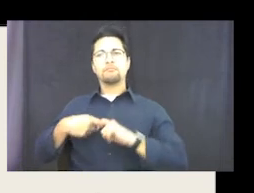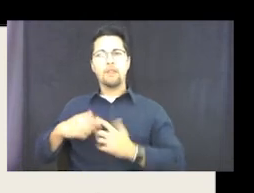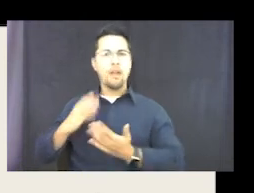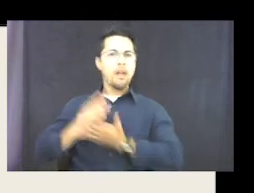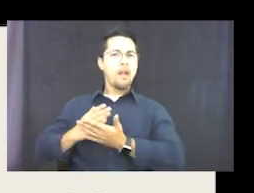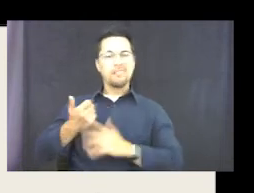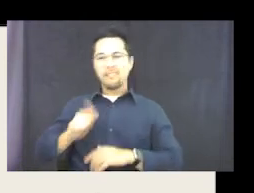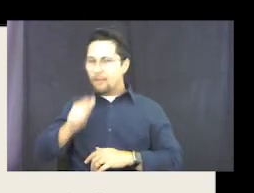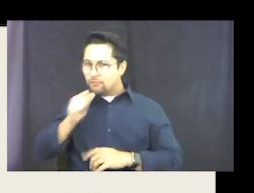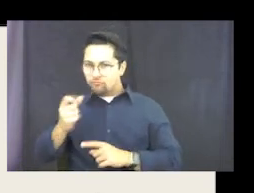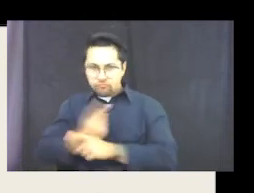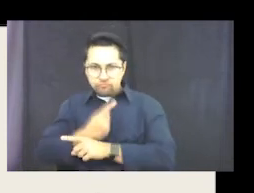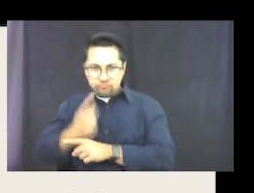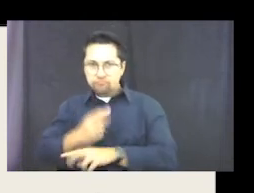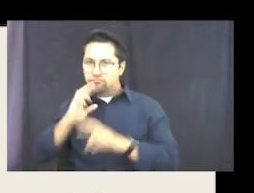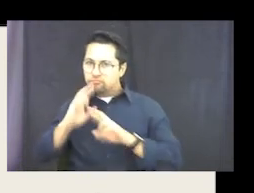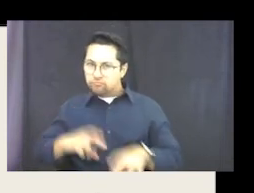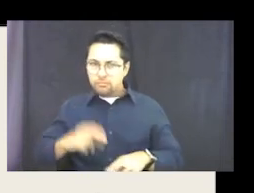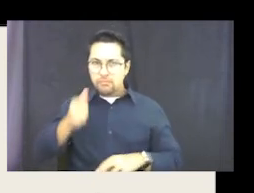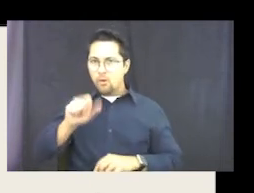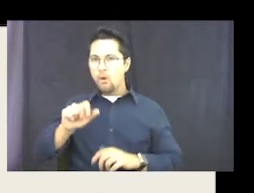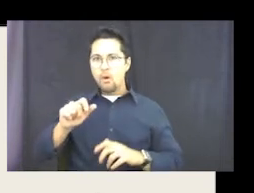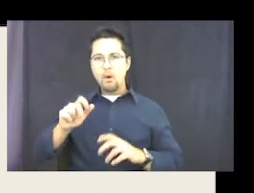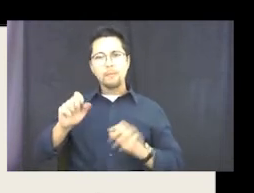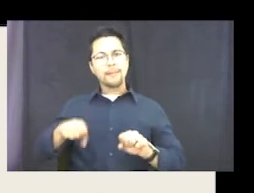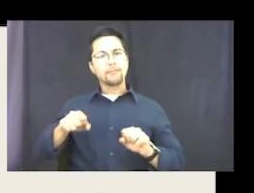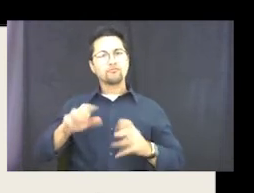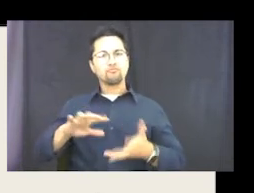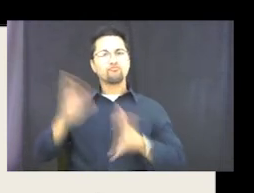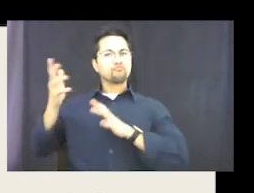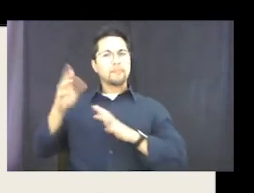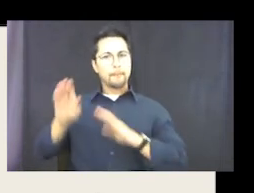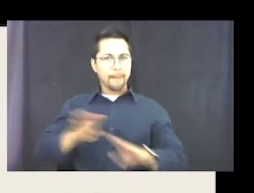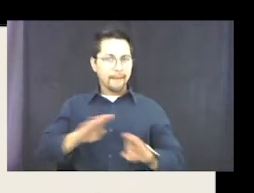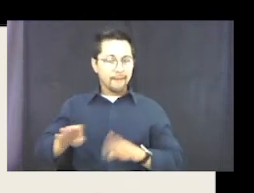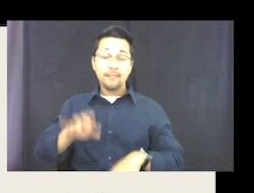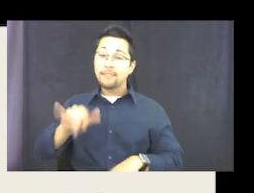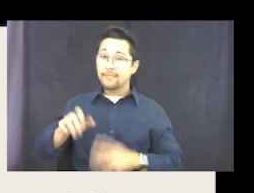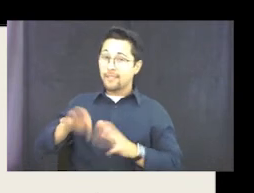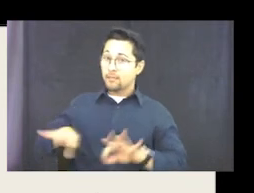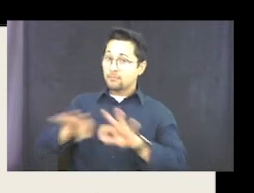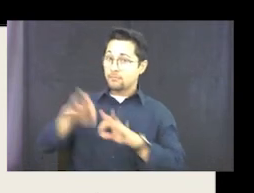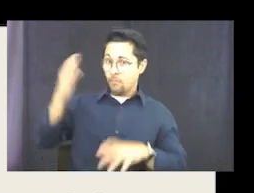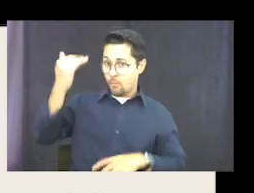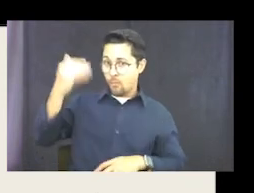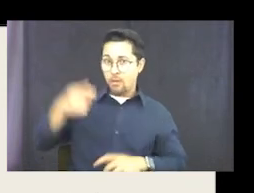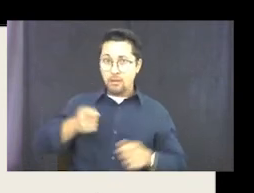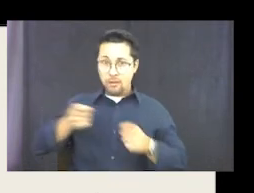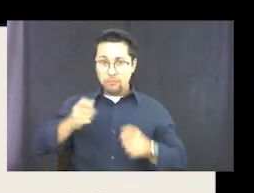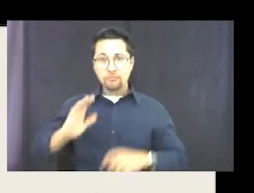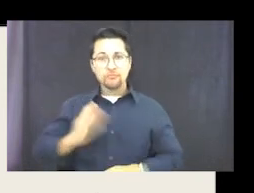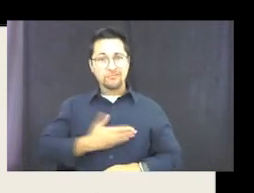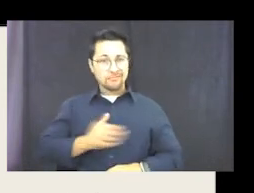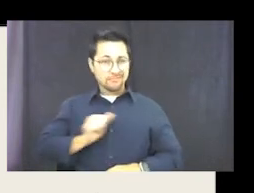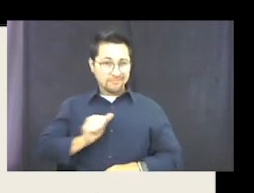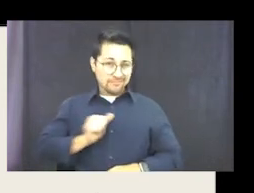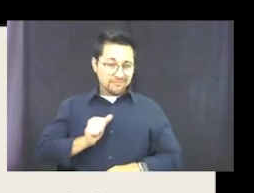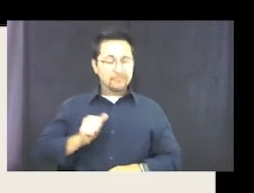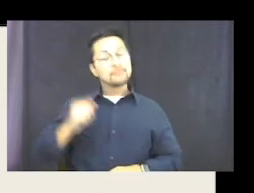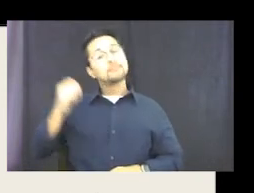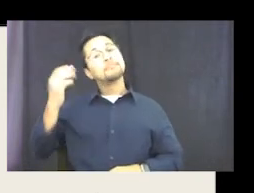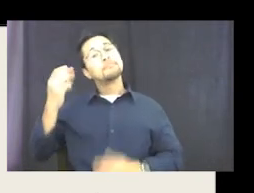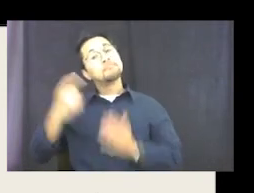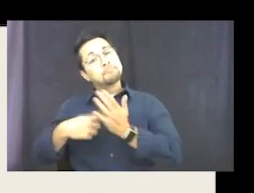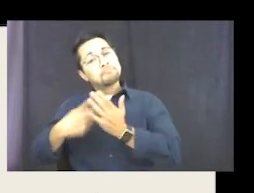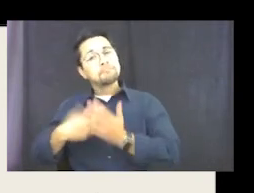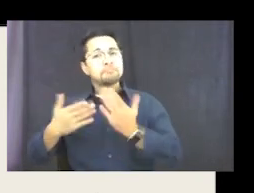any inappropriate responses and potential destructive behavior. This is important in regulating or controlling ourselves because